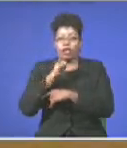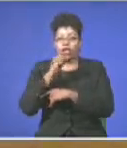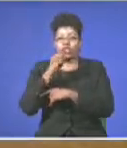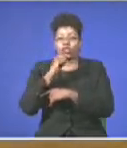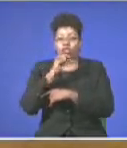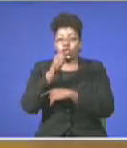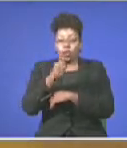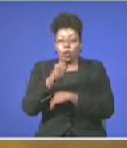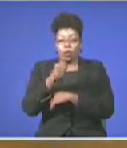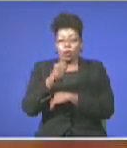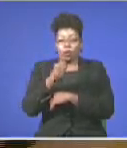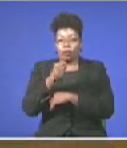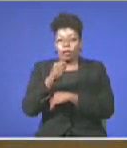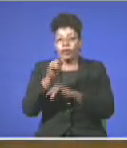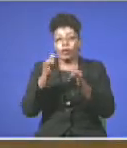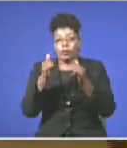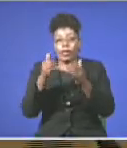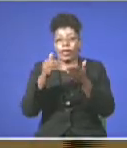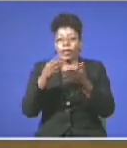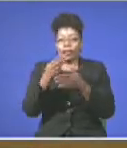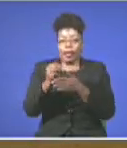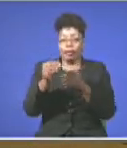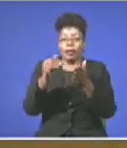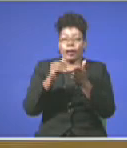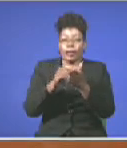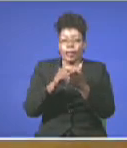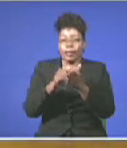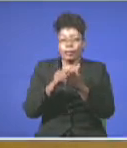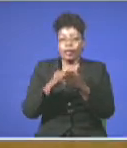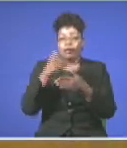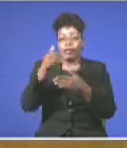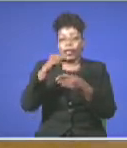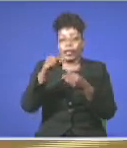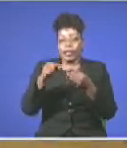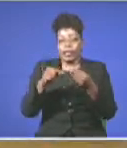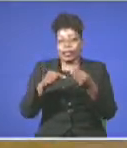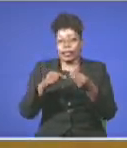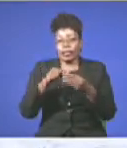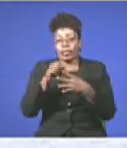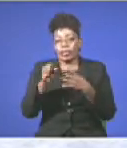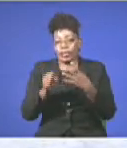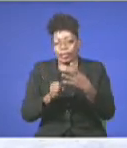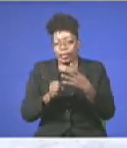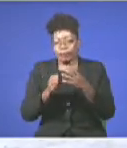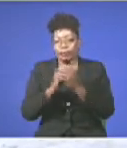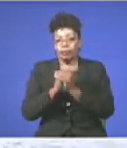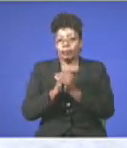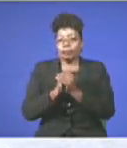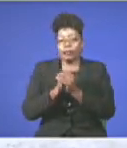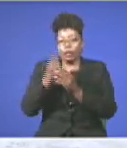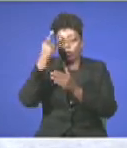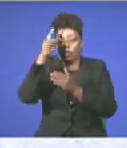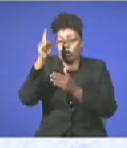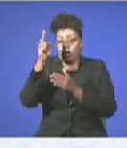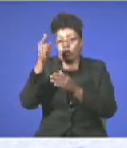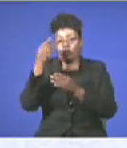have the chance to face them again when the postseason rolls around. I don't know if they can make it to the championship,